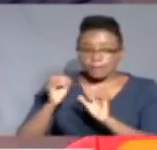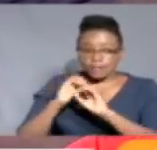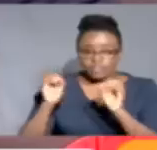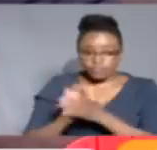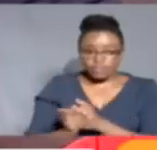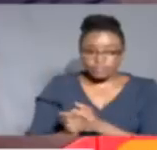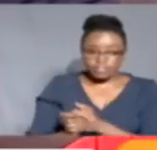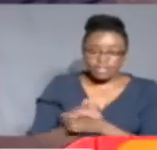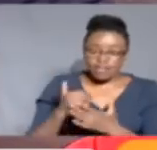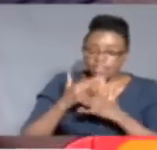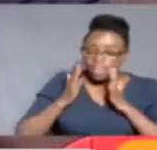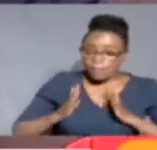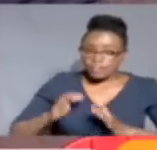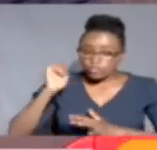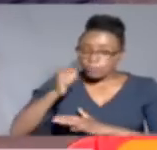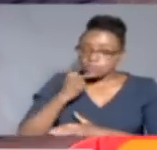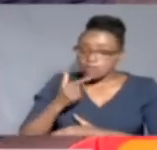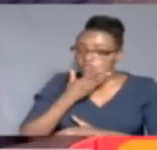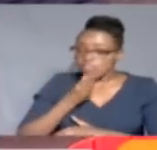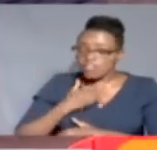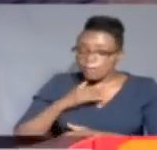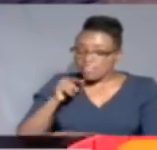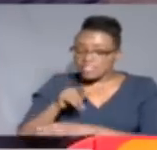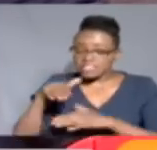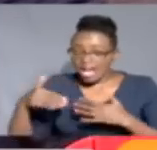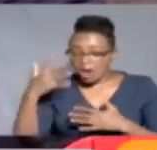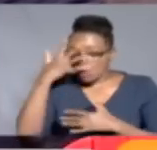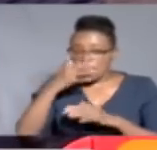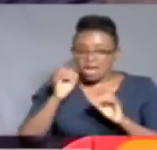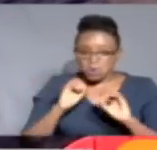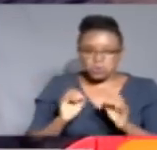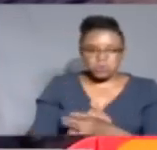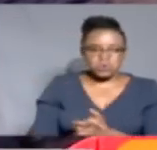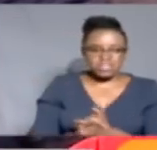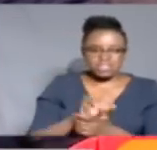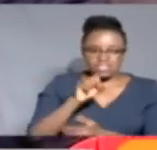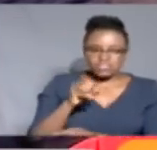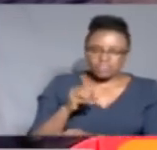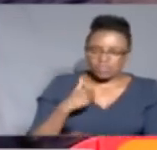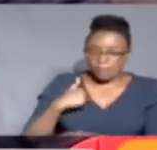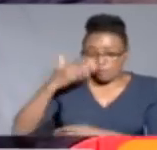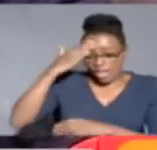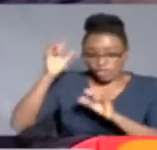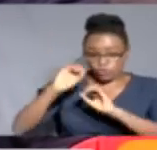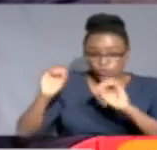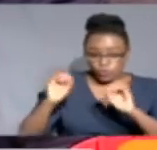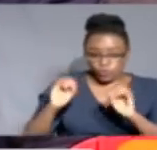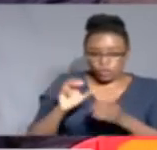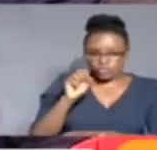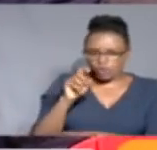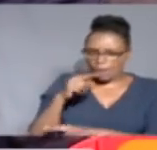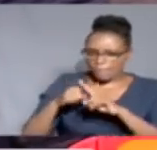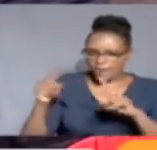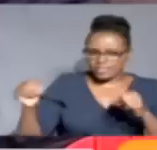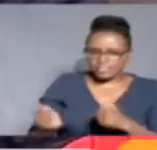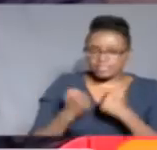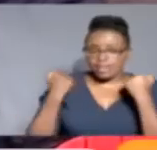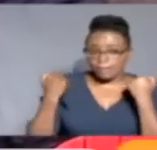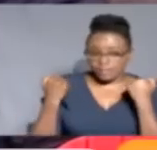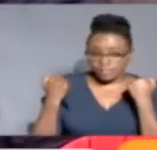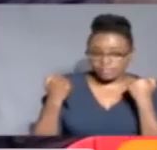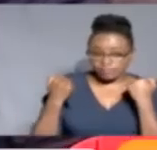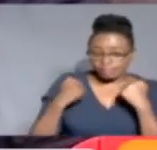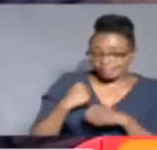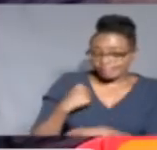Adi hakuna mtu anaweza niambia ati babangu alikuwa anakaa hivi na hivi. So mimi simjui. So but it happened that